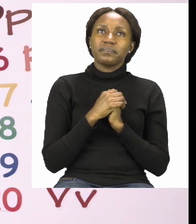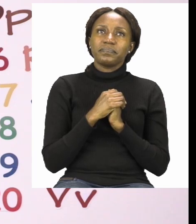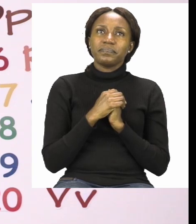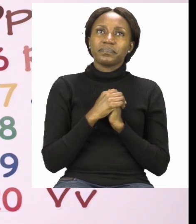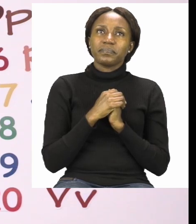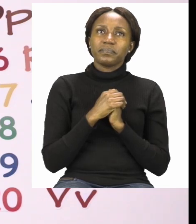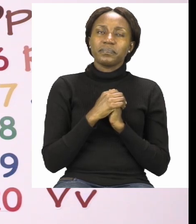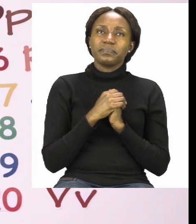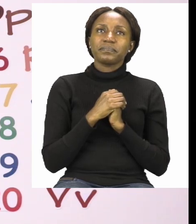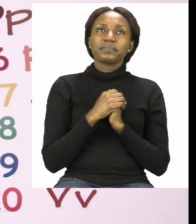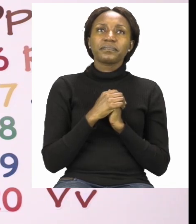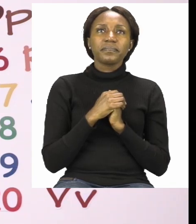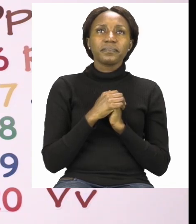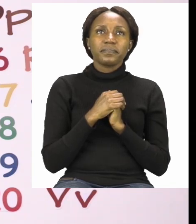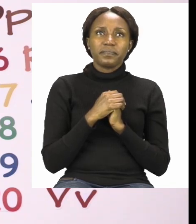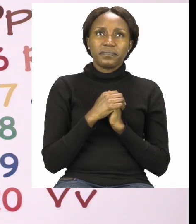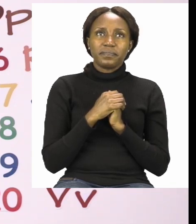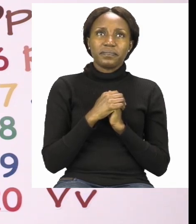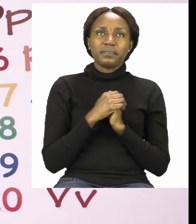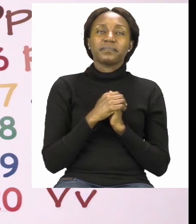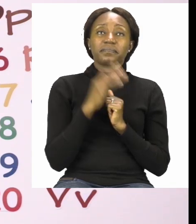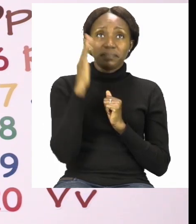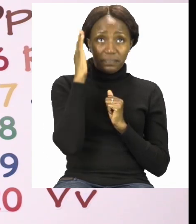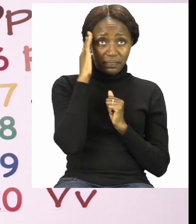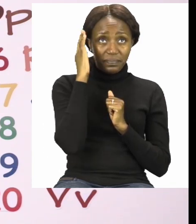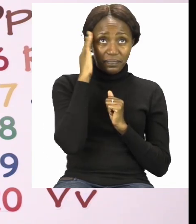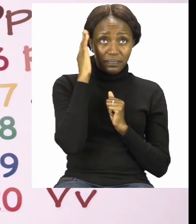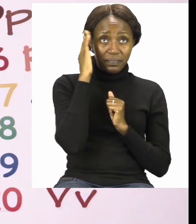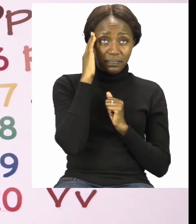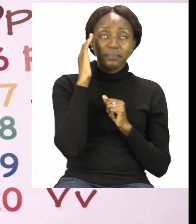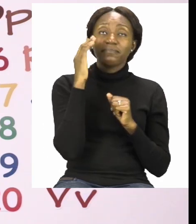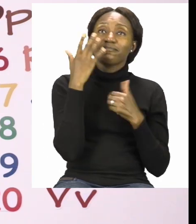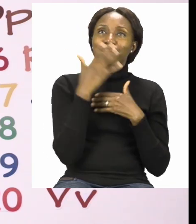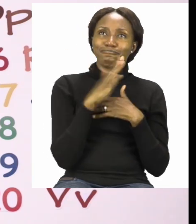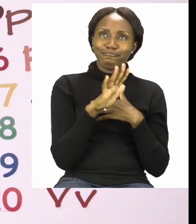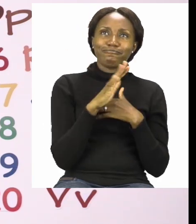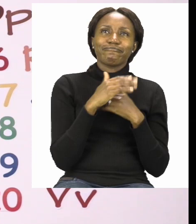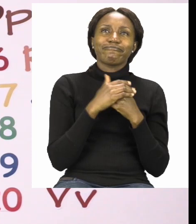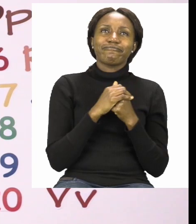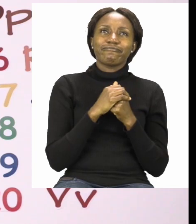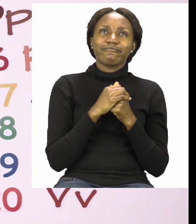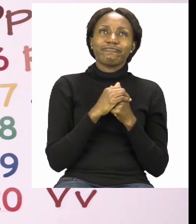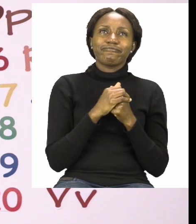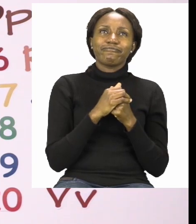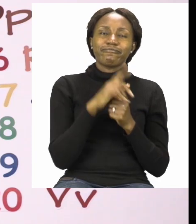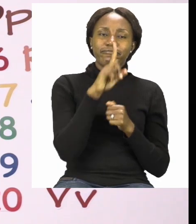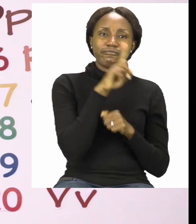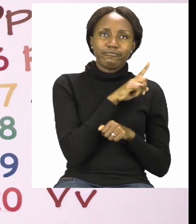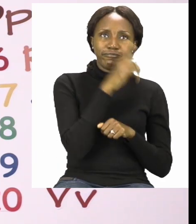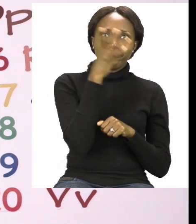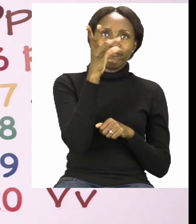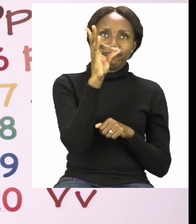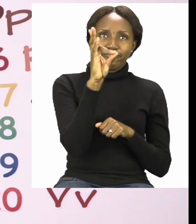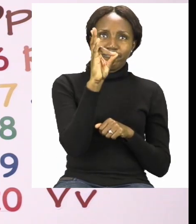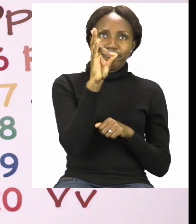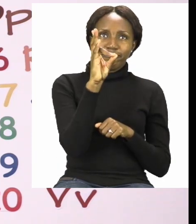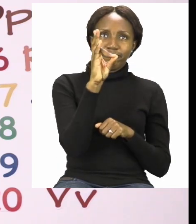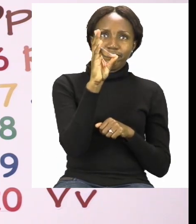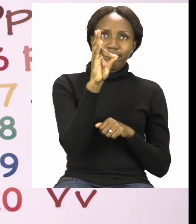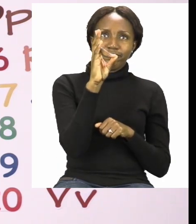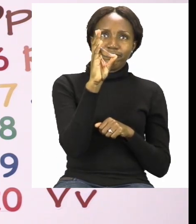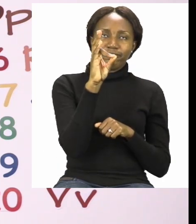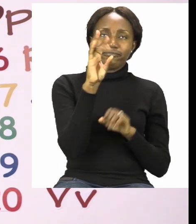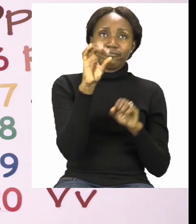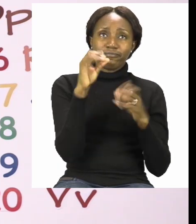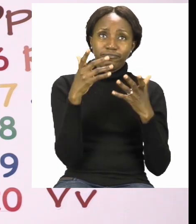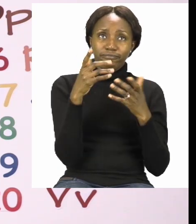him. And now we know that our sum is complete. The bond now says 17 is made